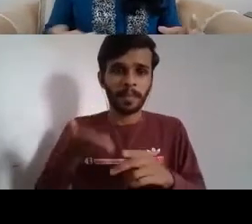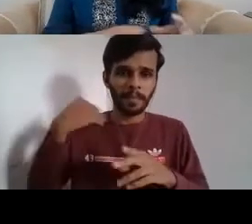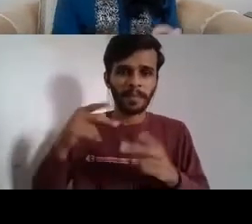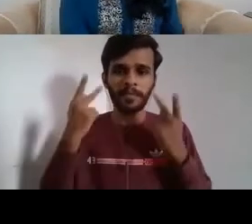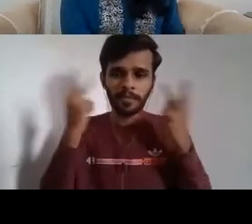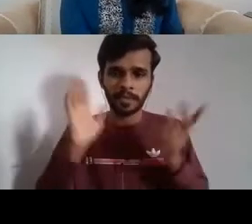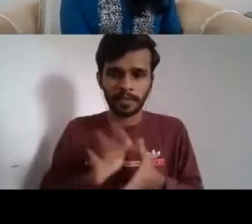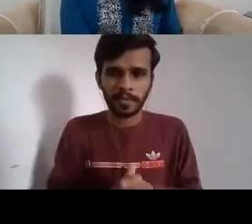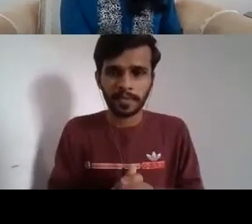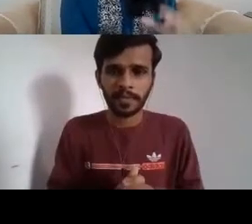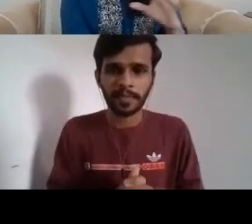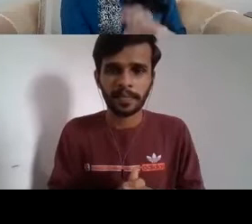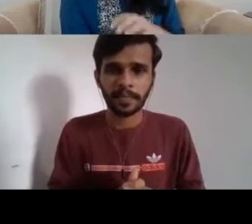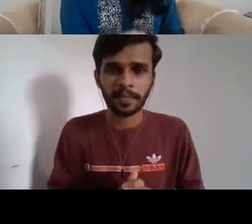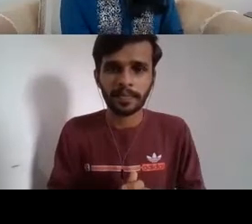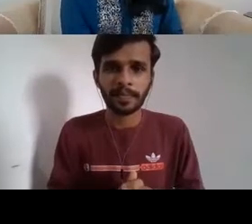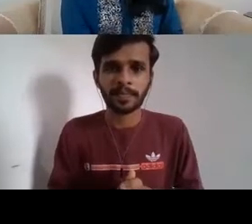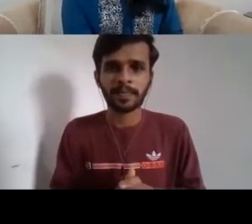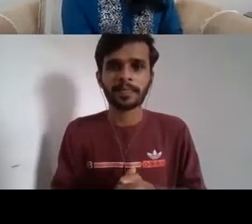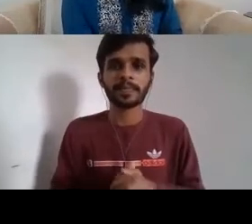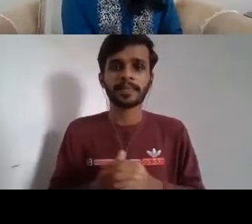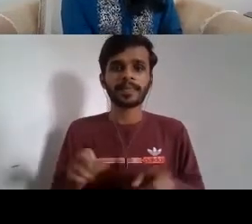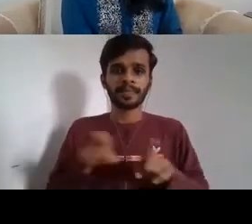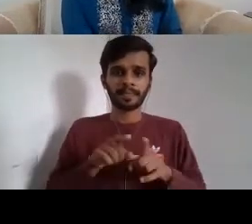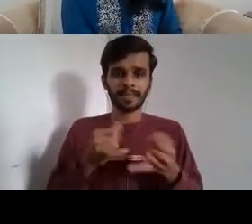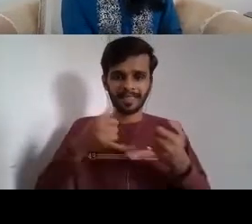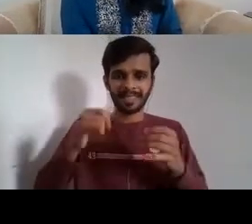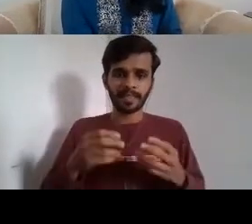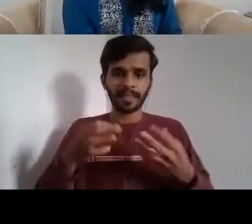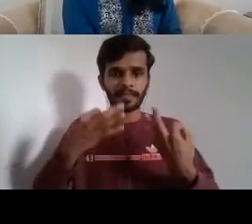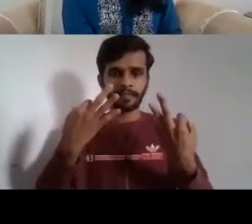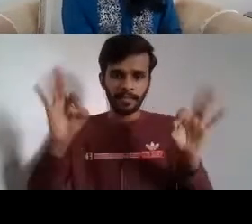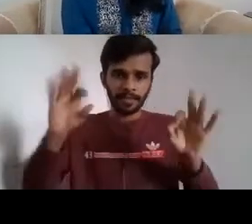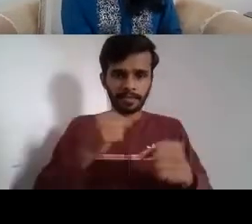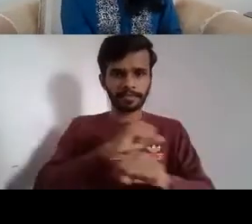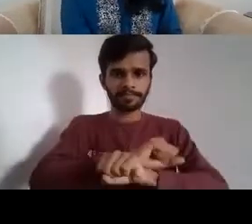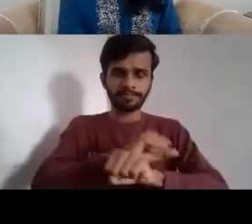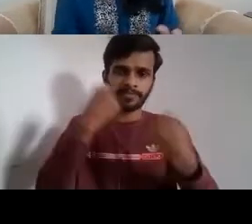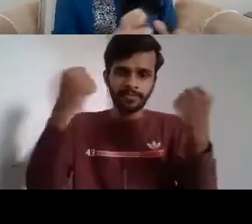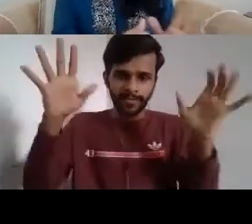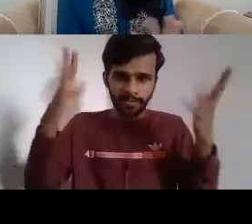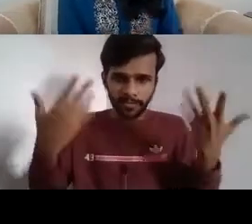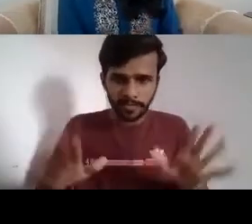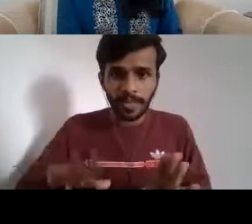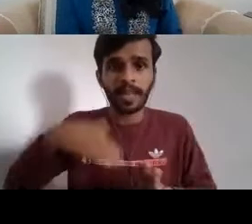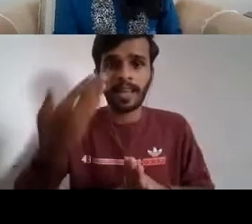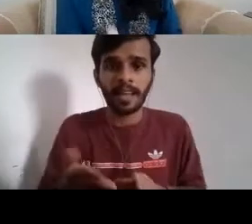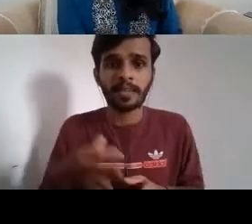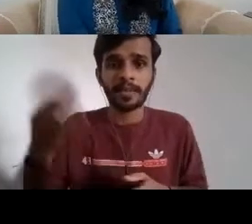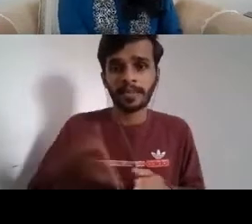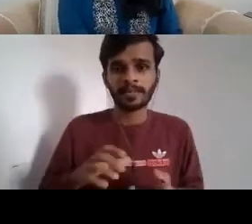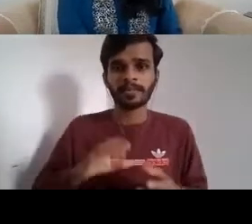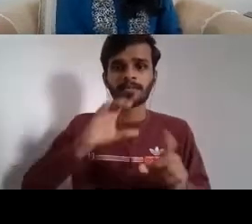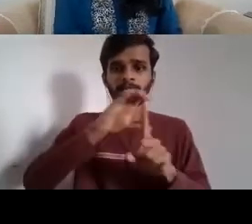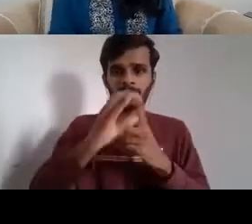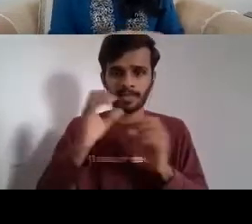And at the same time, post-independent India had started using cultural diplomacy to build bridges with other